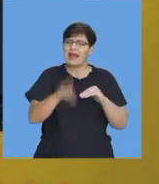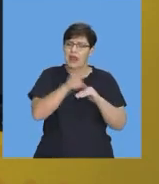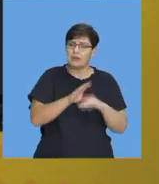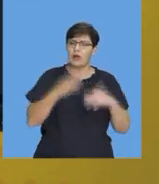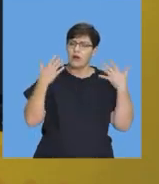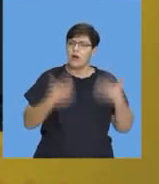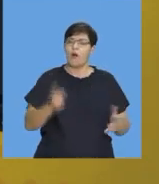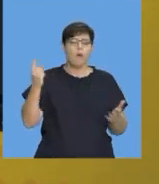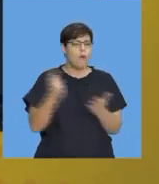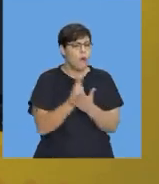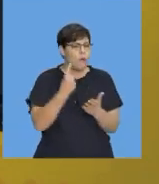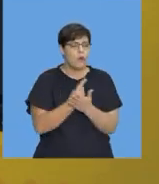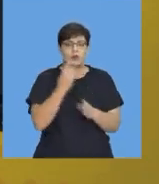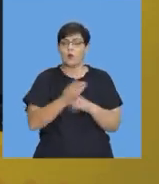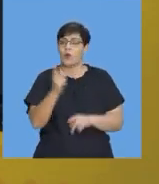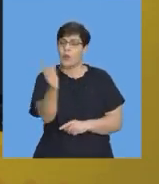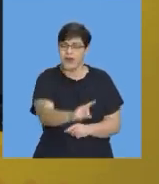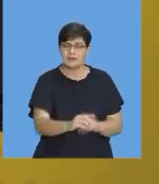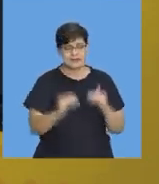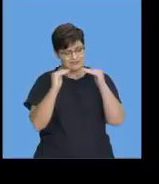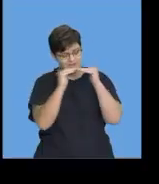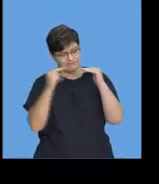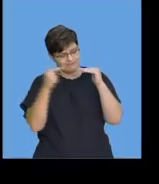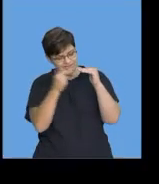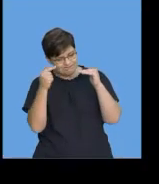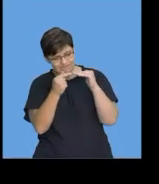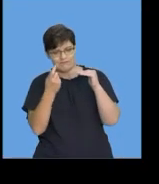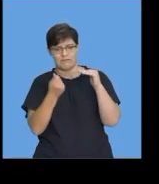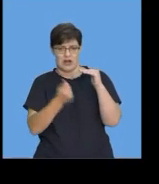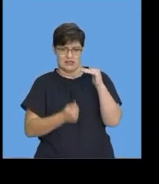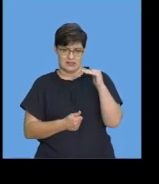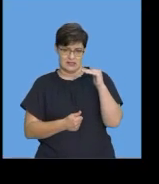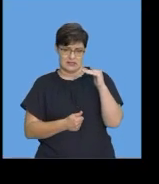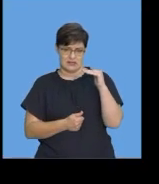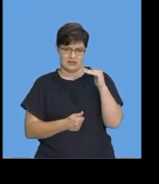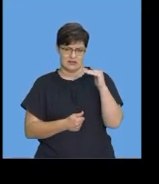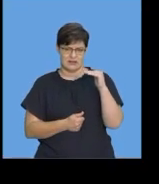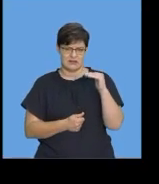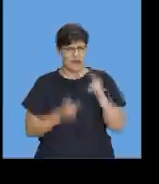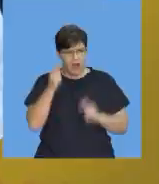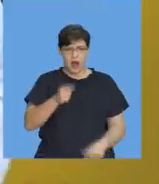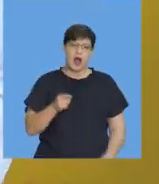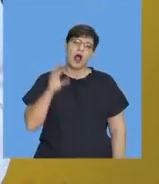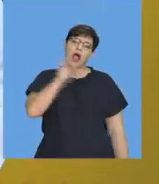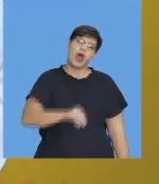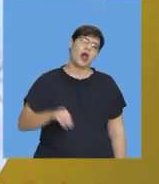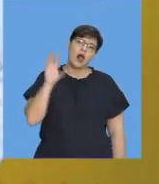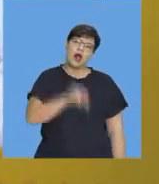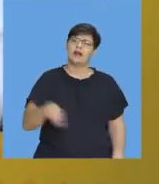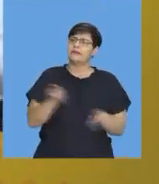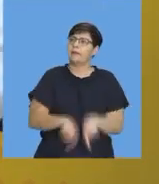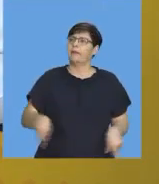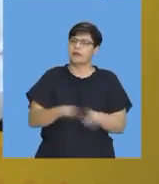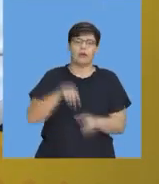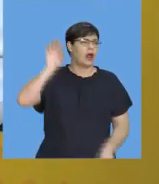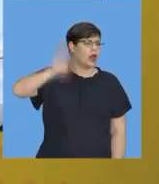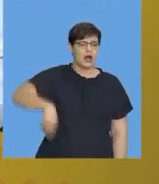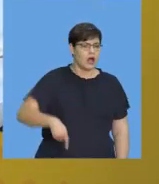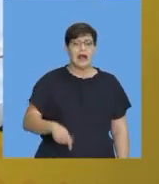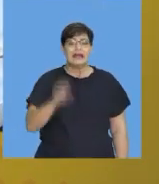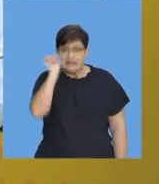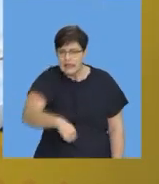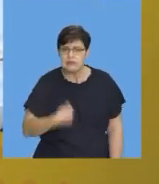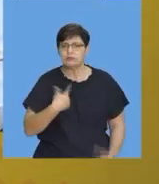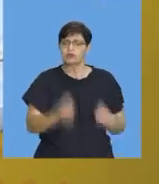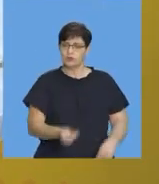with the average price. Right. You must be thinking I'm nagging. Yes, I am. Because I don't want you to make a